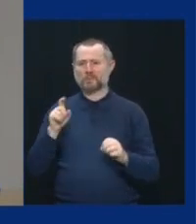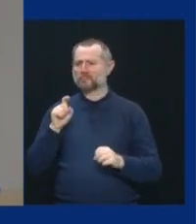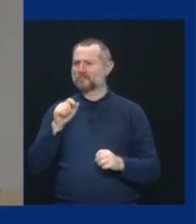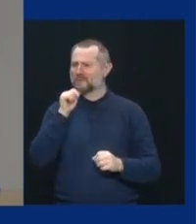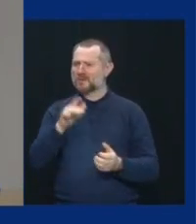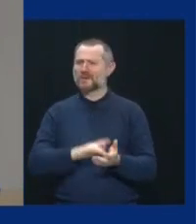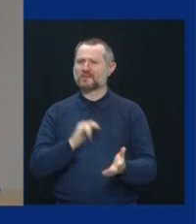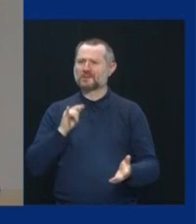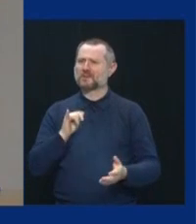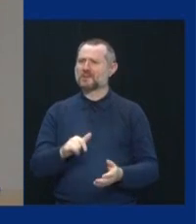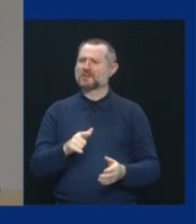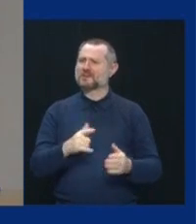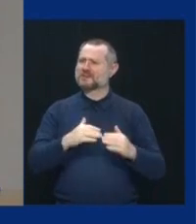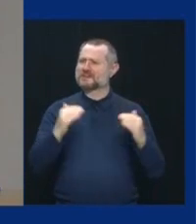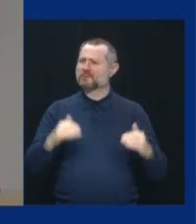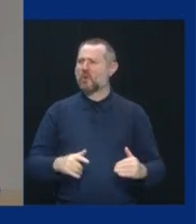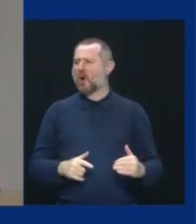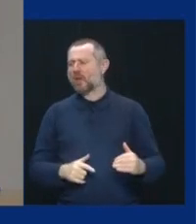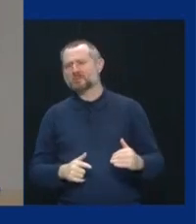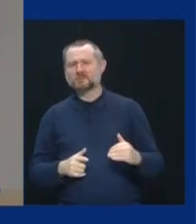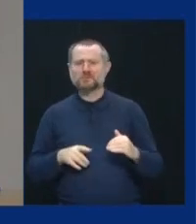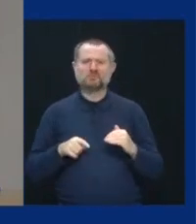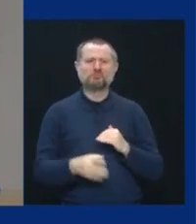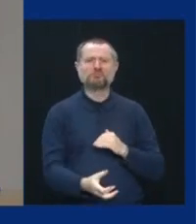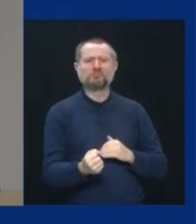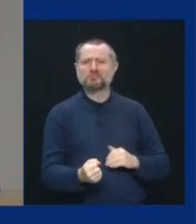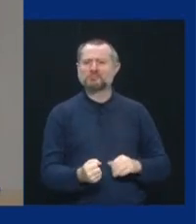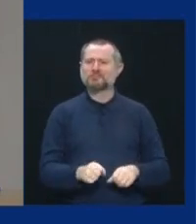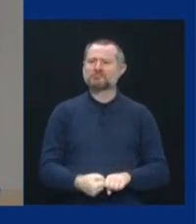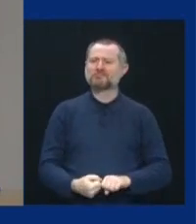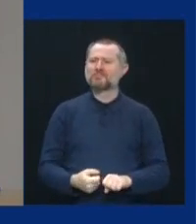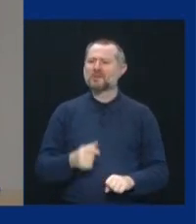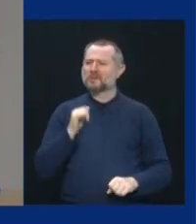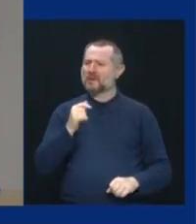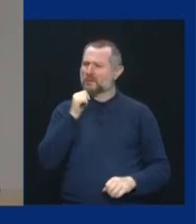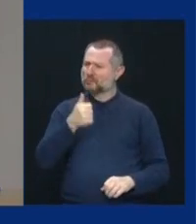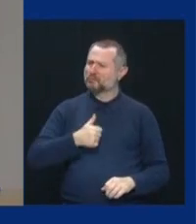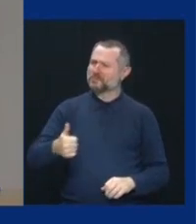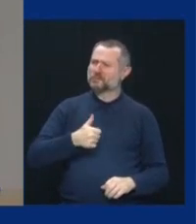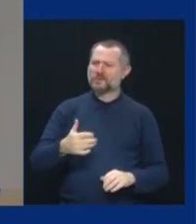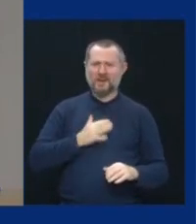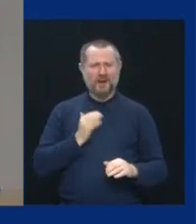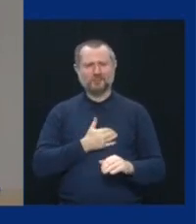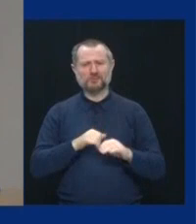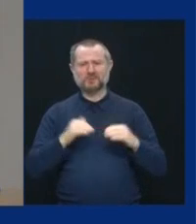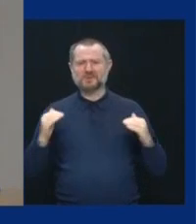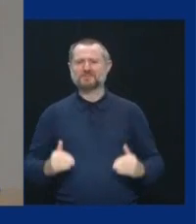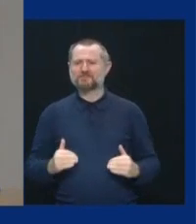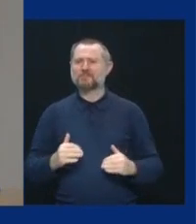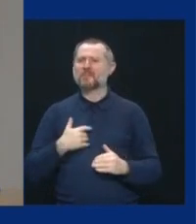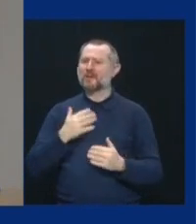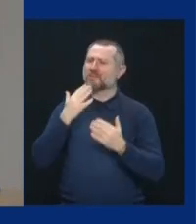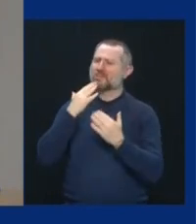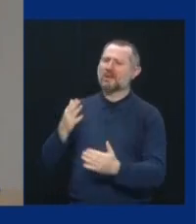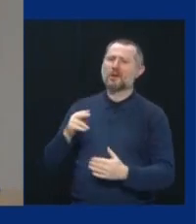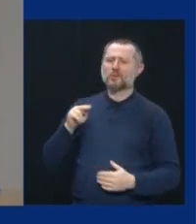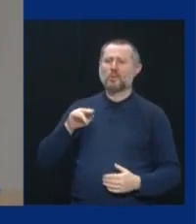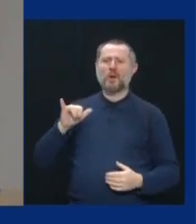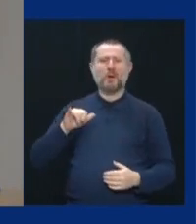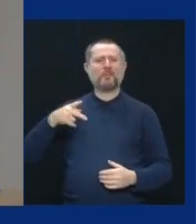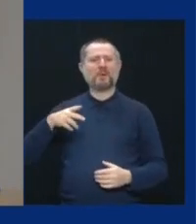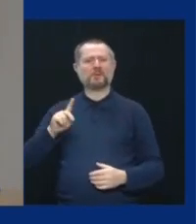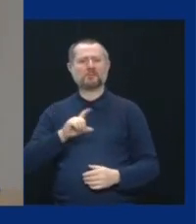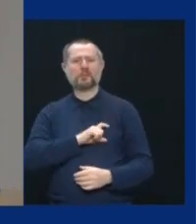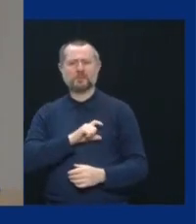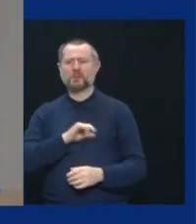in our system, and certainly no one should ever be victimized, and certainly not in our transit system. I want to thank the NYPD for their effective work over the